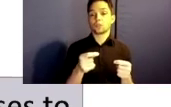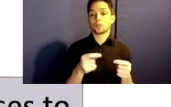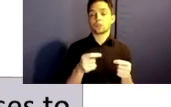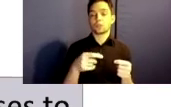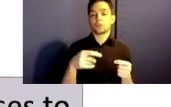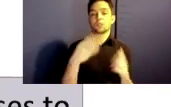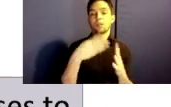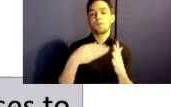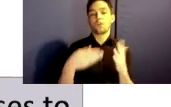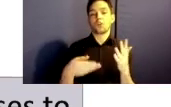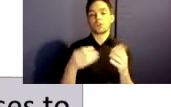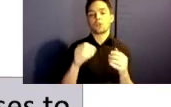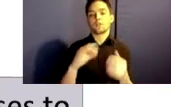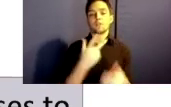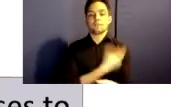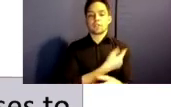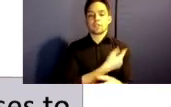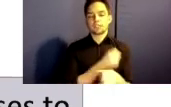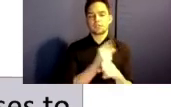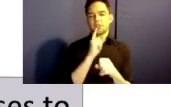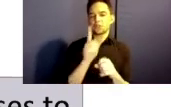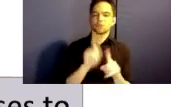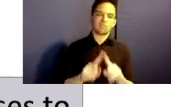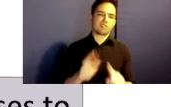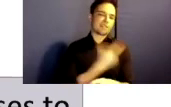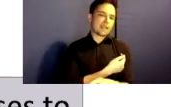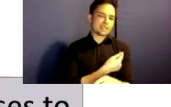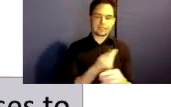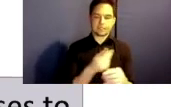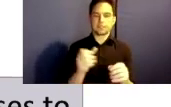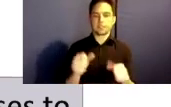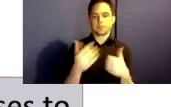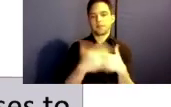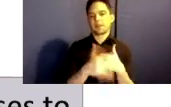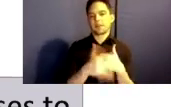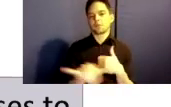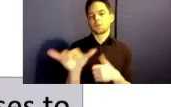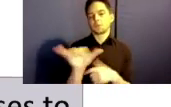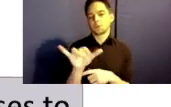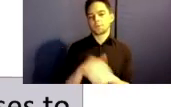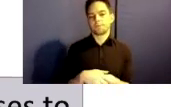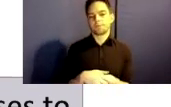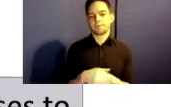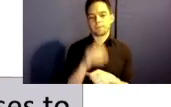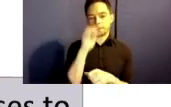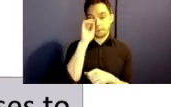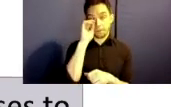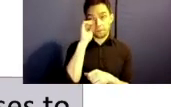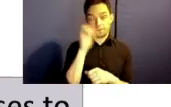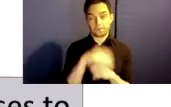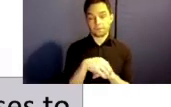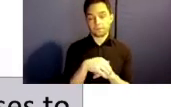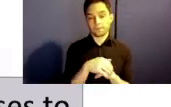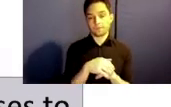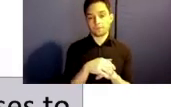portfolio of vaccines, ensuring different vaccines to be available, and to deliver this